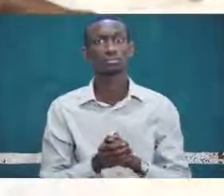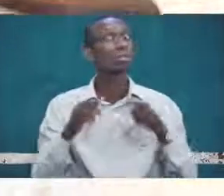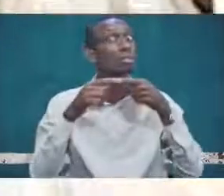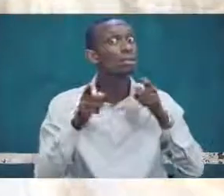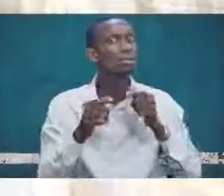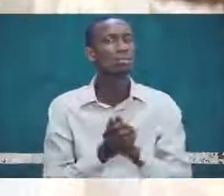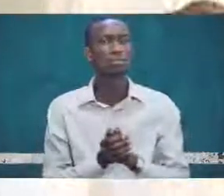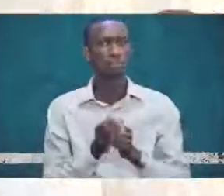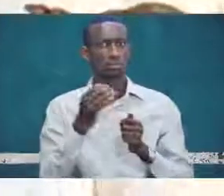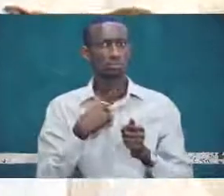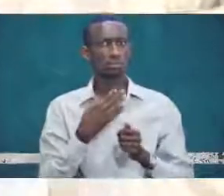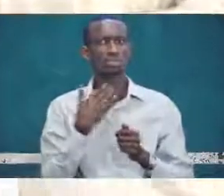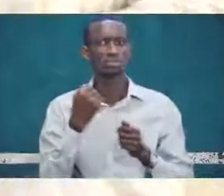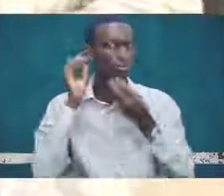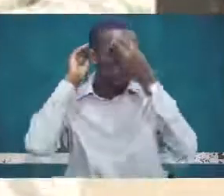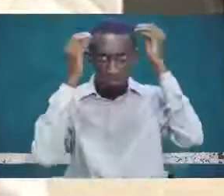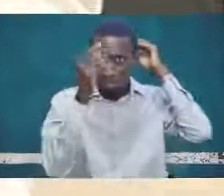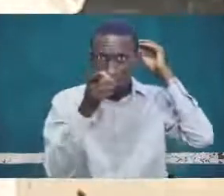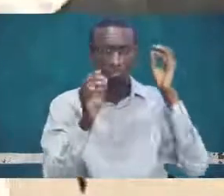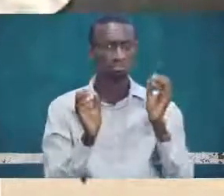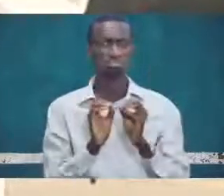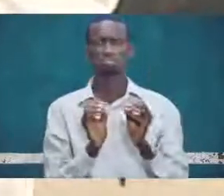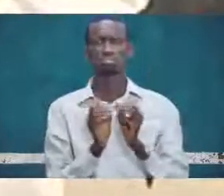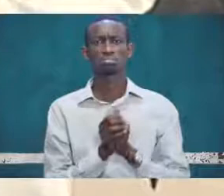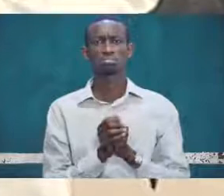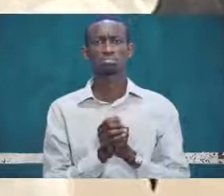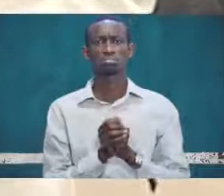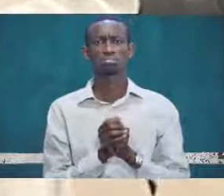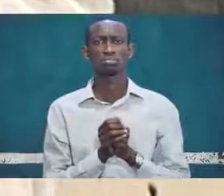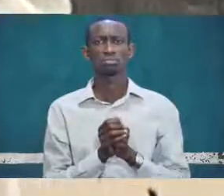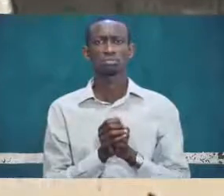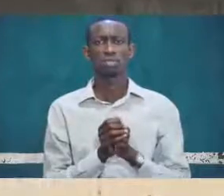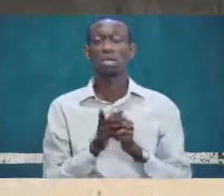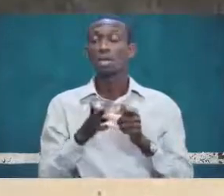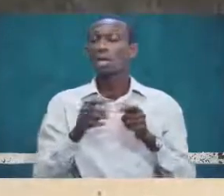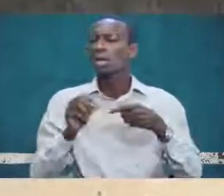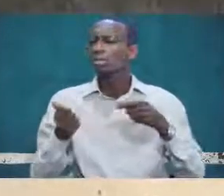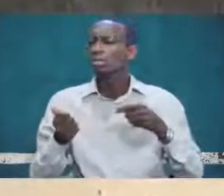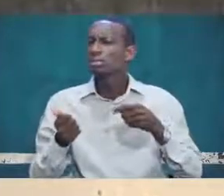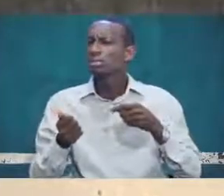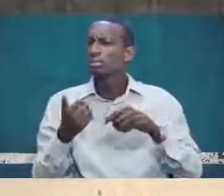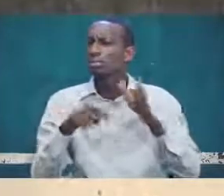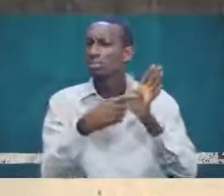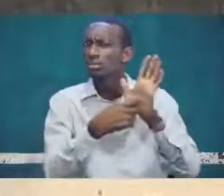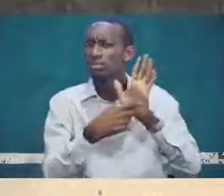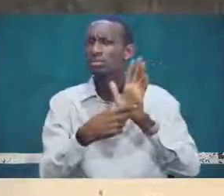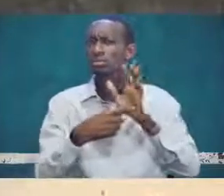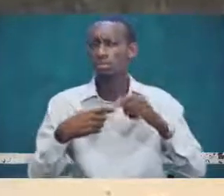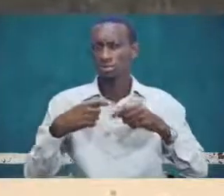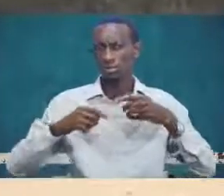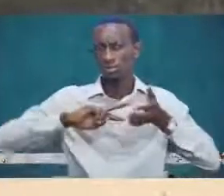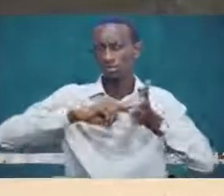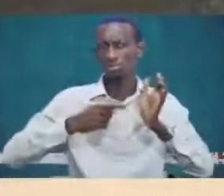But I don't want you to confuse this with the symbol of infinity, because many students